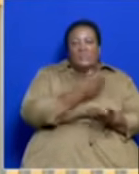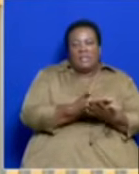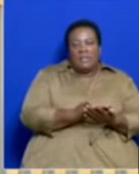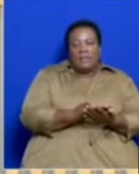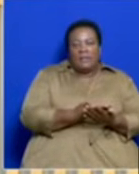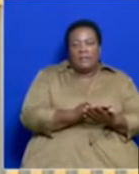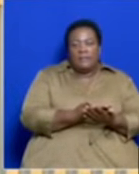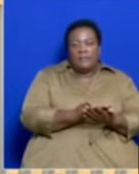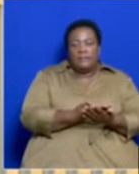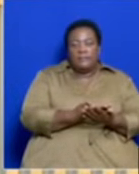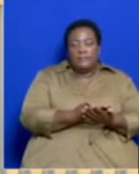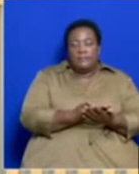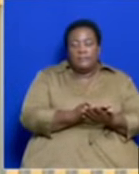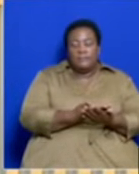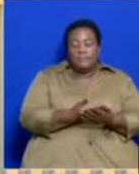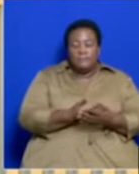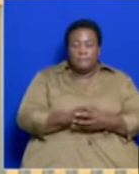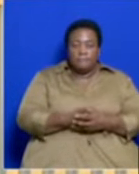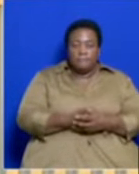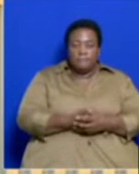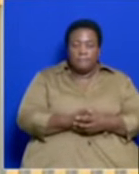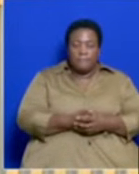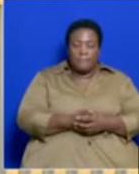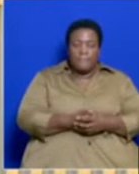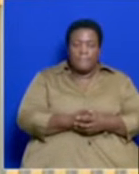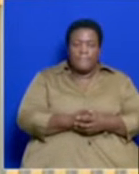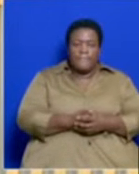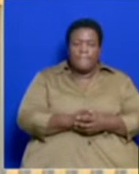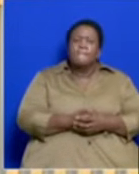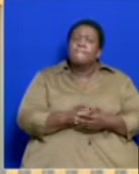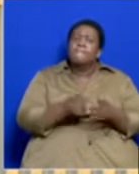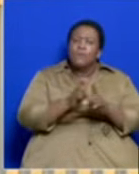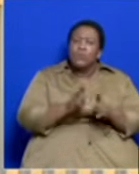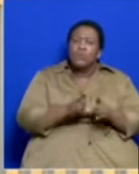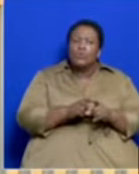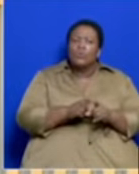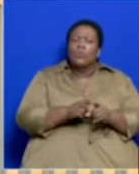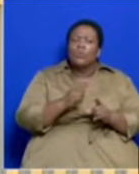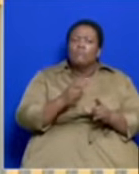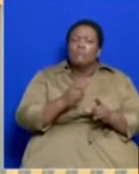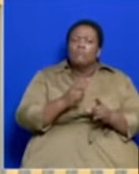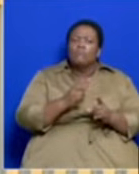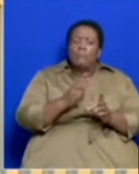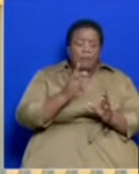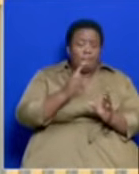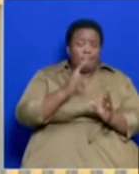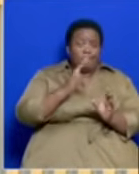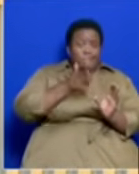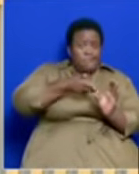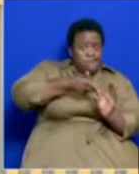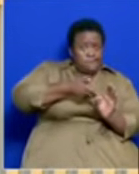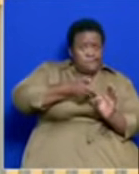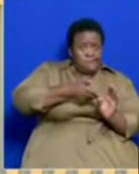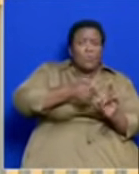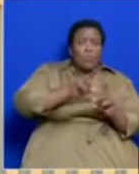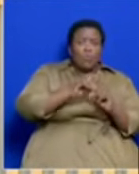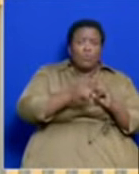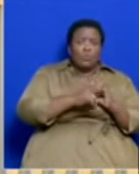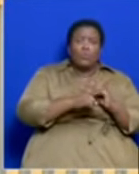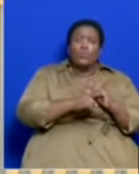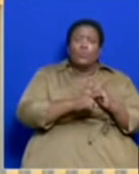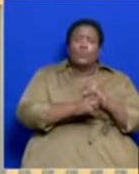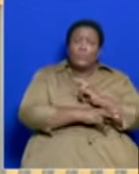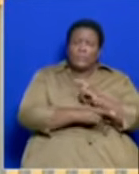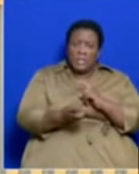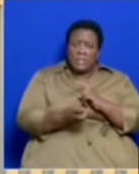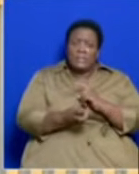again. Even diesel, as I read this. There is a part, 900 liters. diesel also,